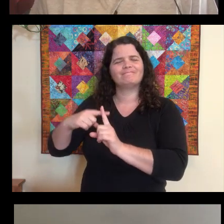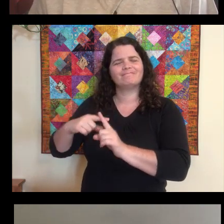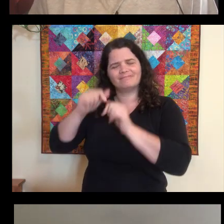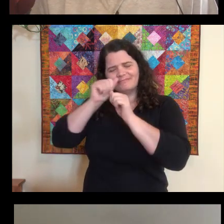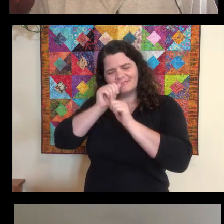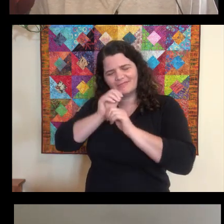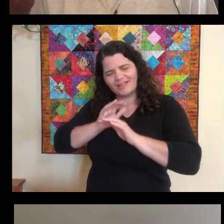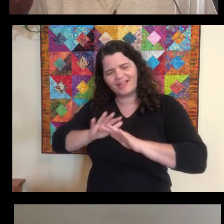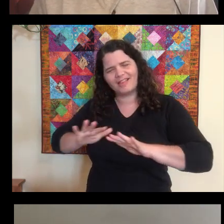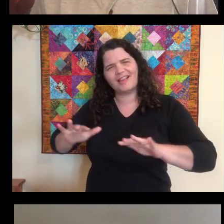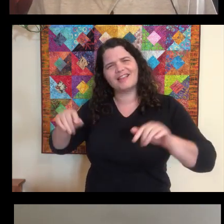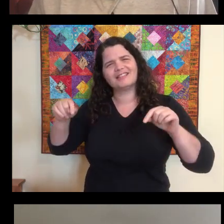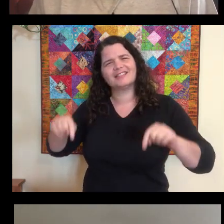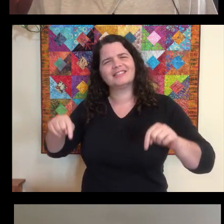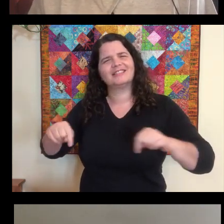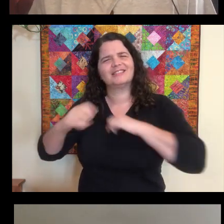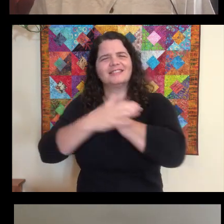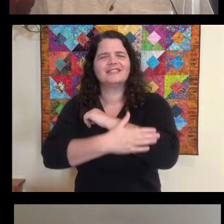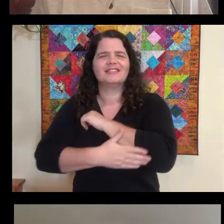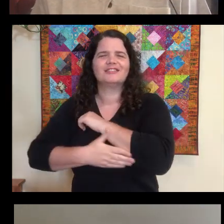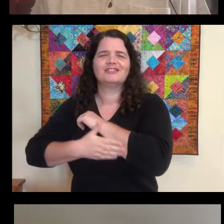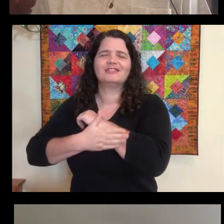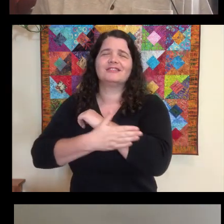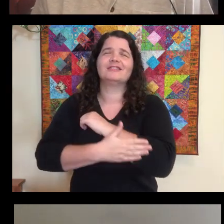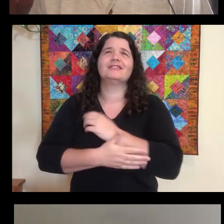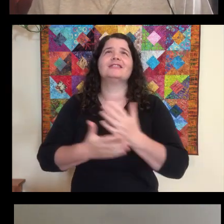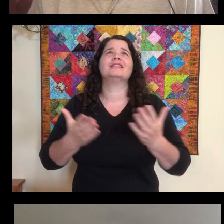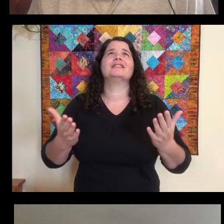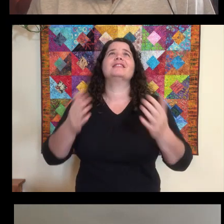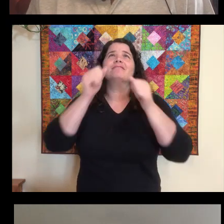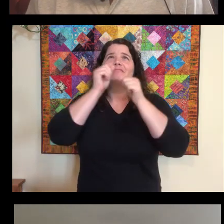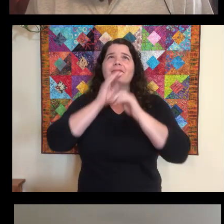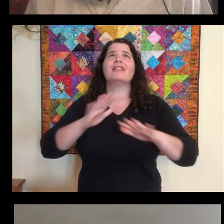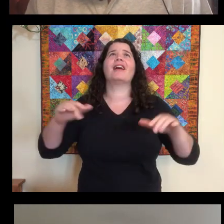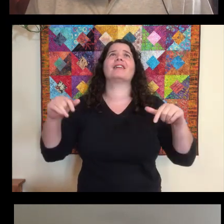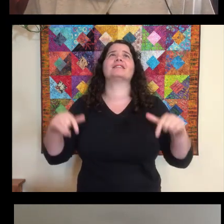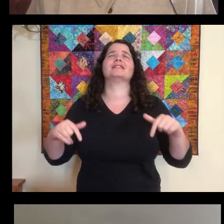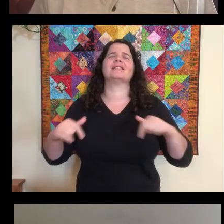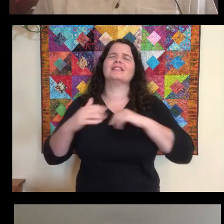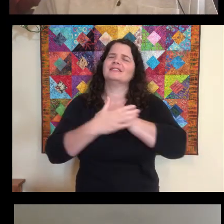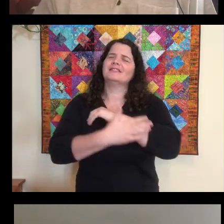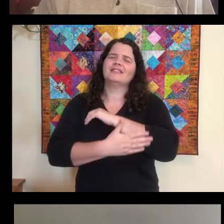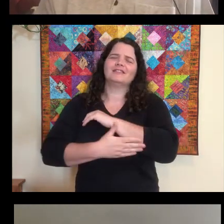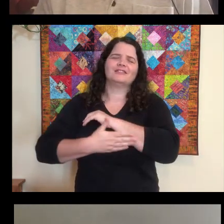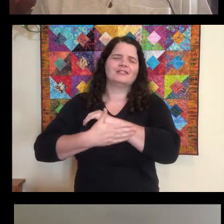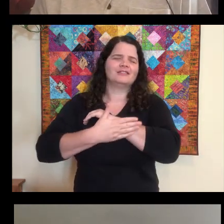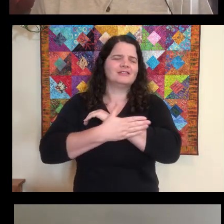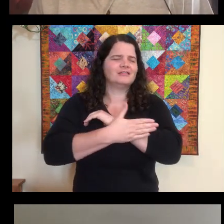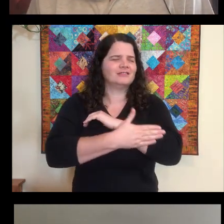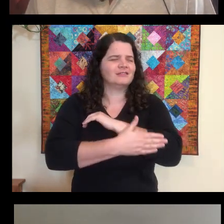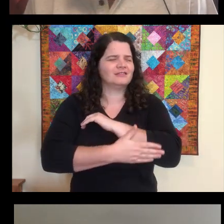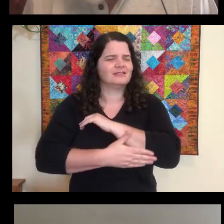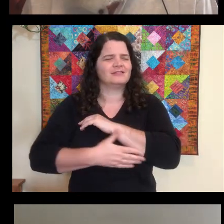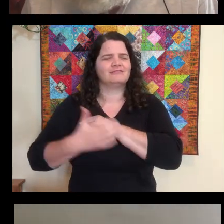nation. Blessed be the nation. Blessed be the nation. Oh, blessed be